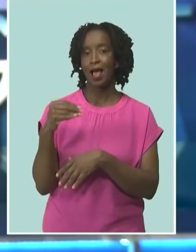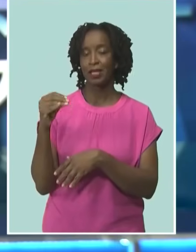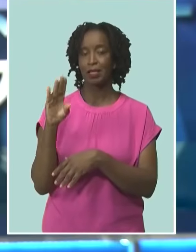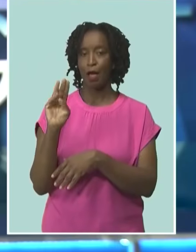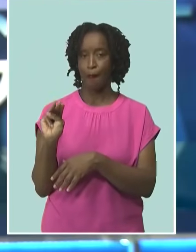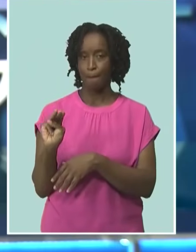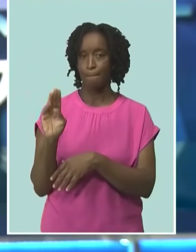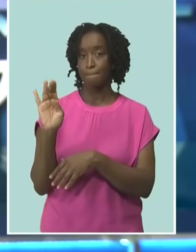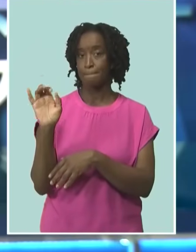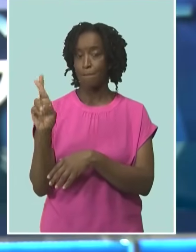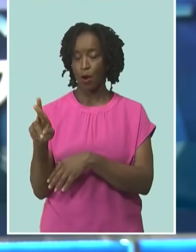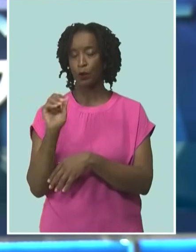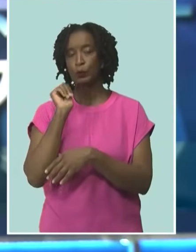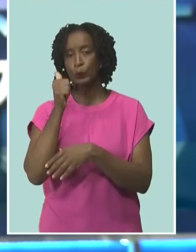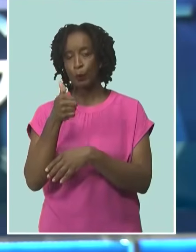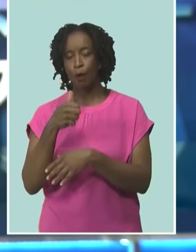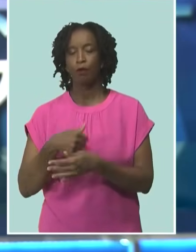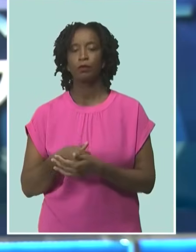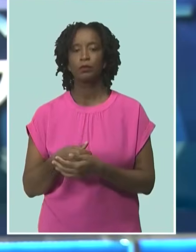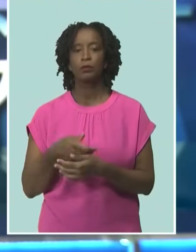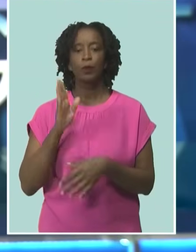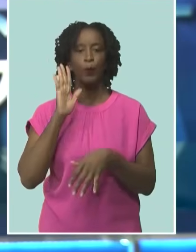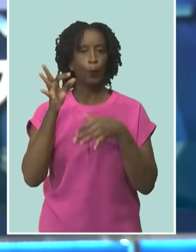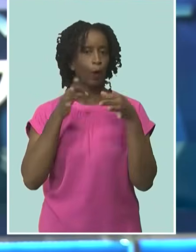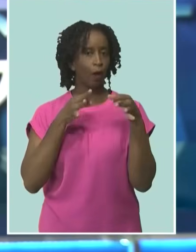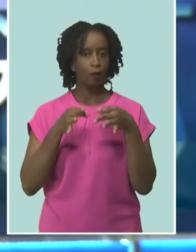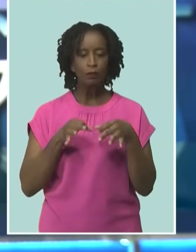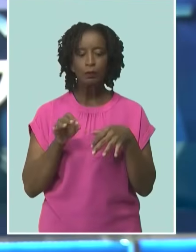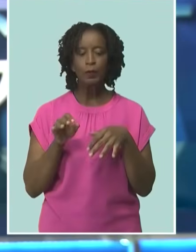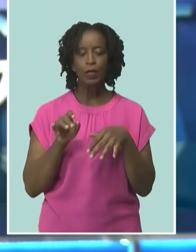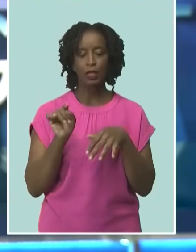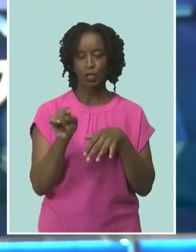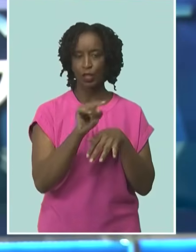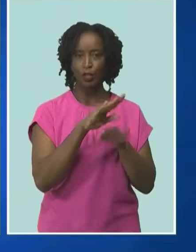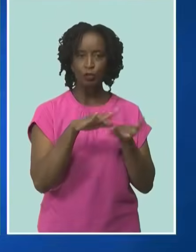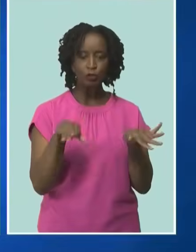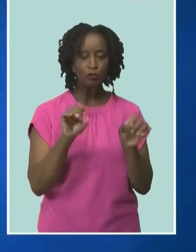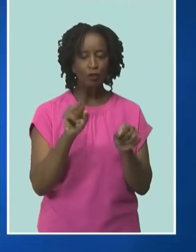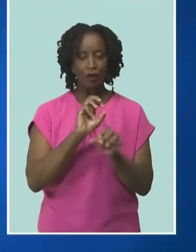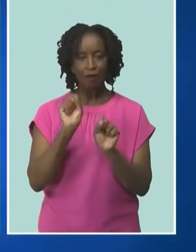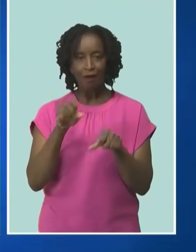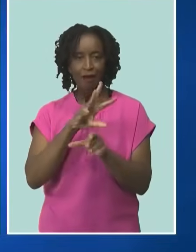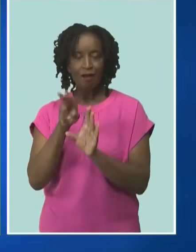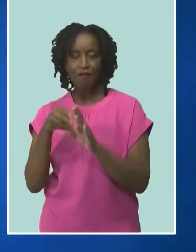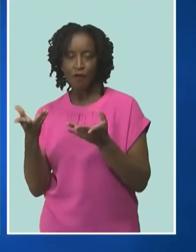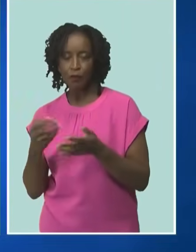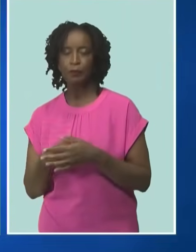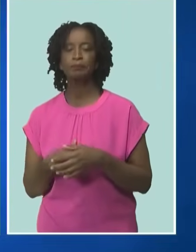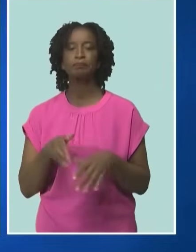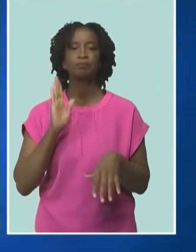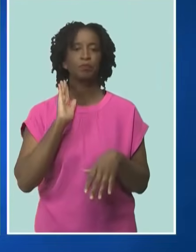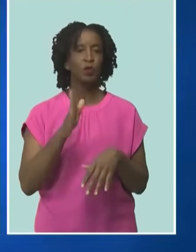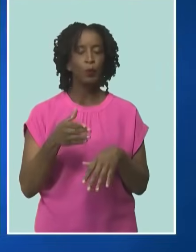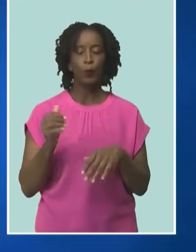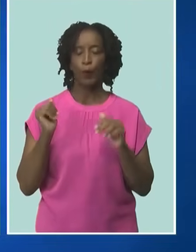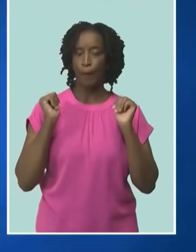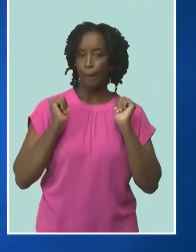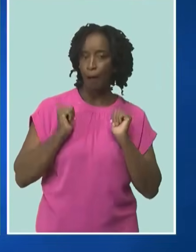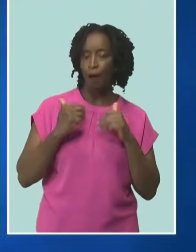Melvin Knight gave details of what's in store for the children. Bags, books,